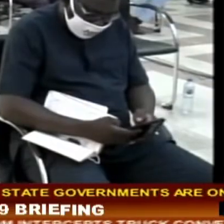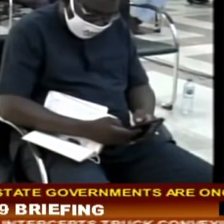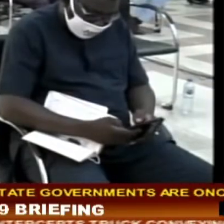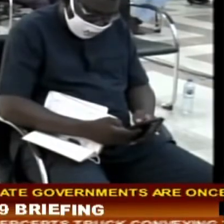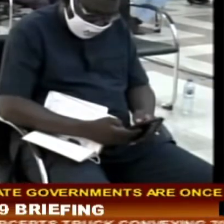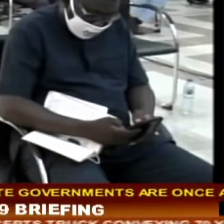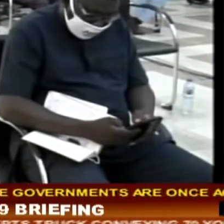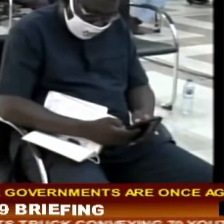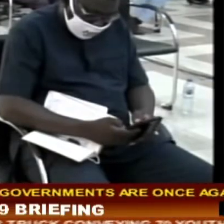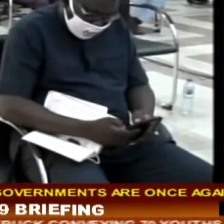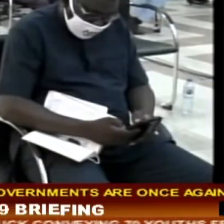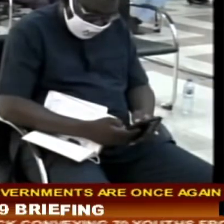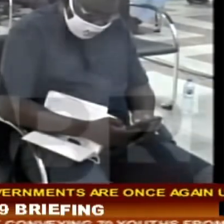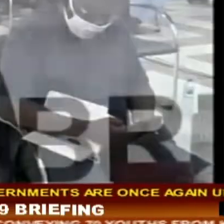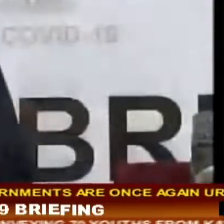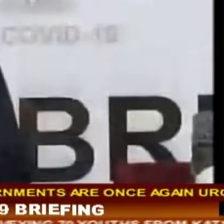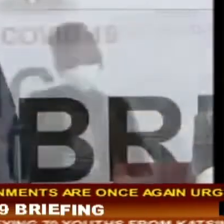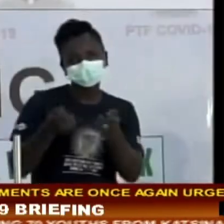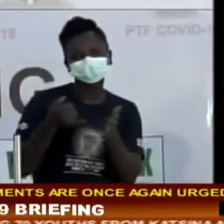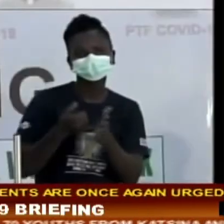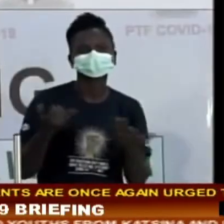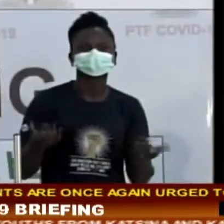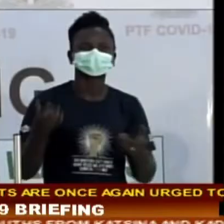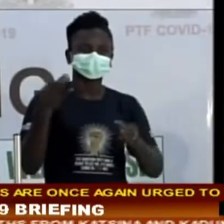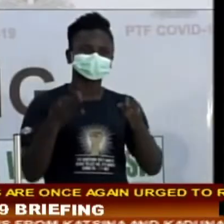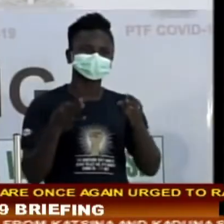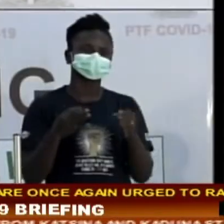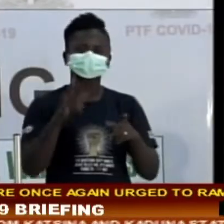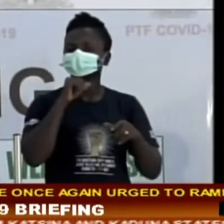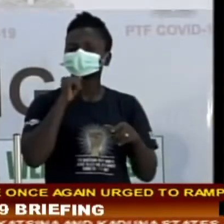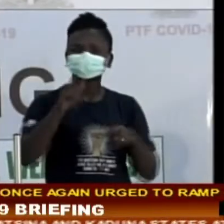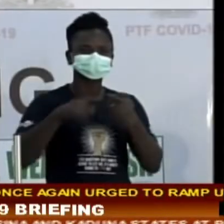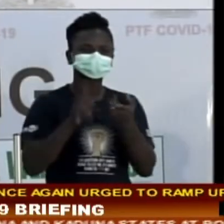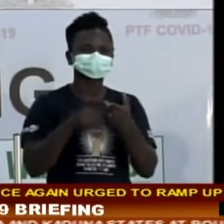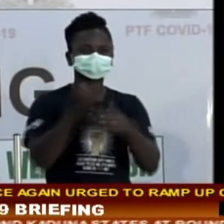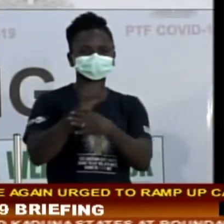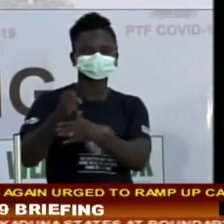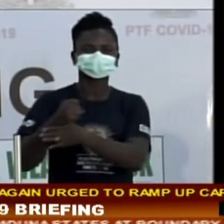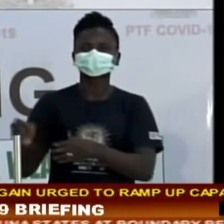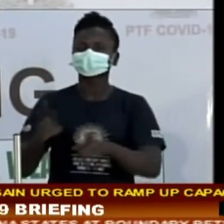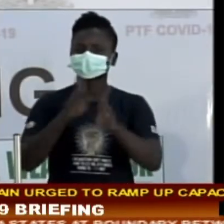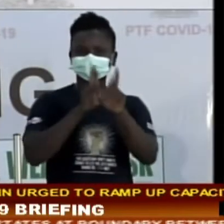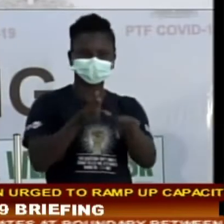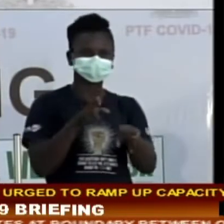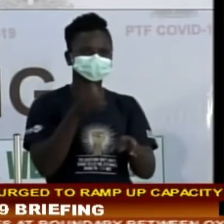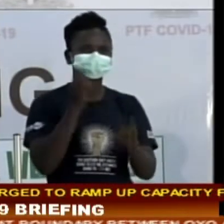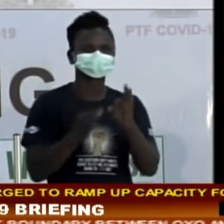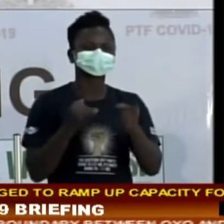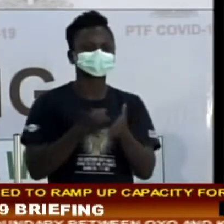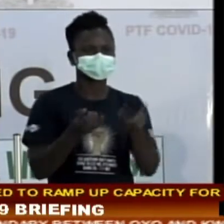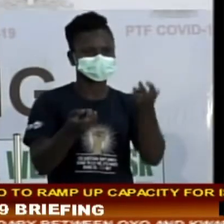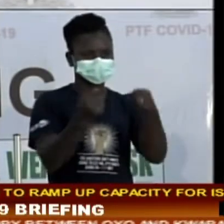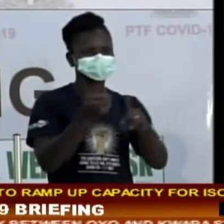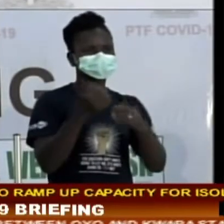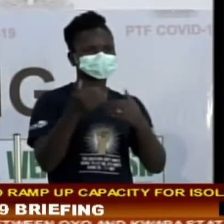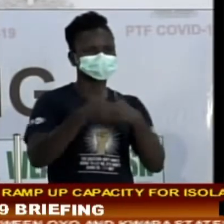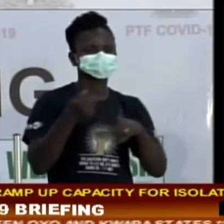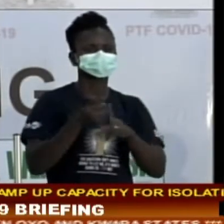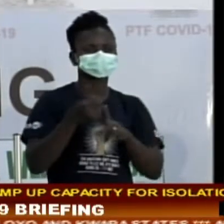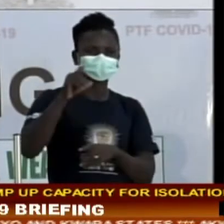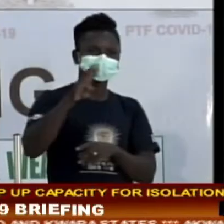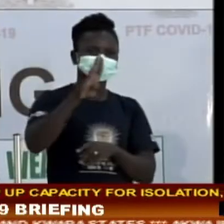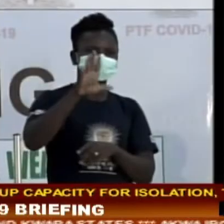patients and we'll manage that so we're not going to share results from uh whether you've come back from The Bu or whether you're living in